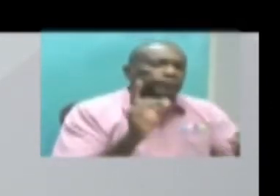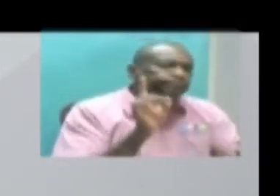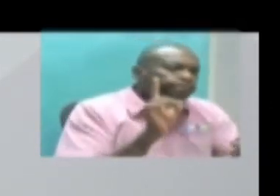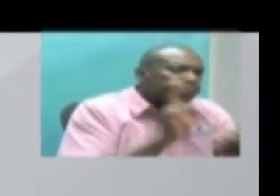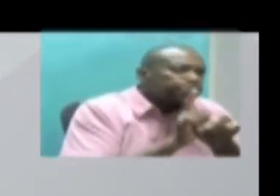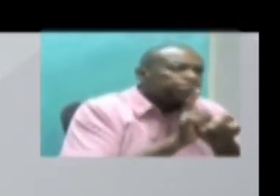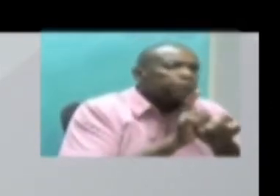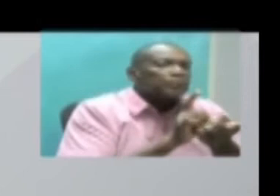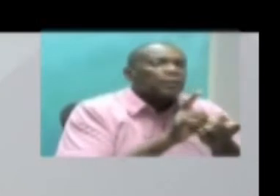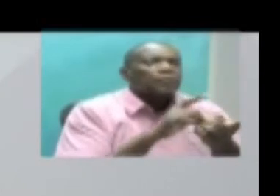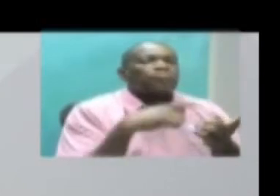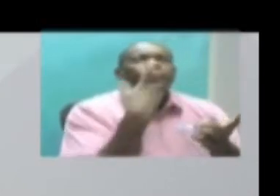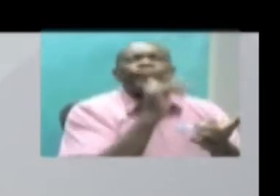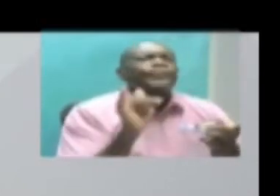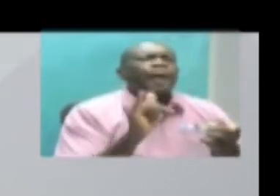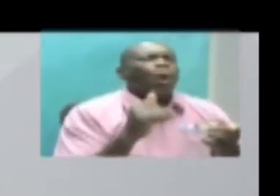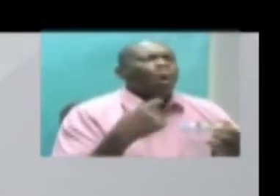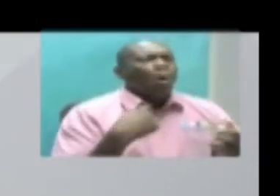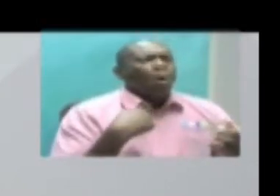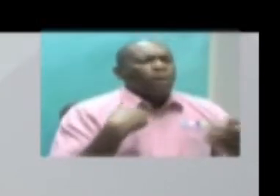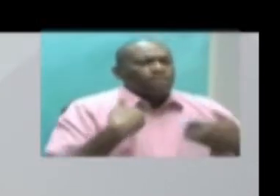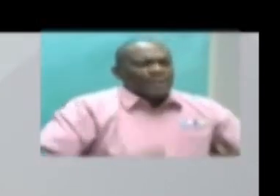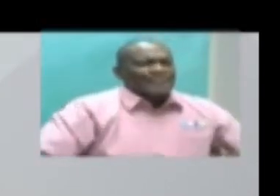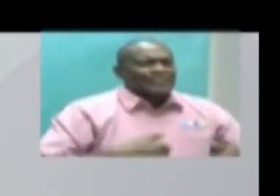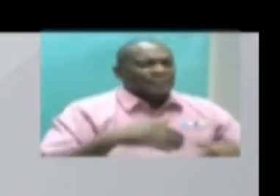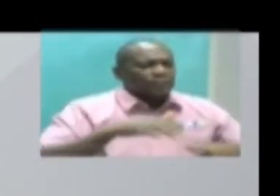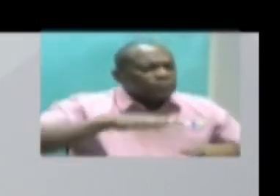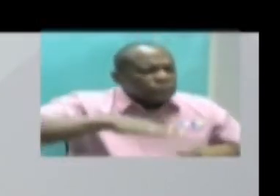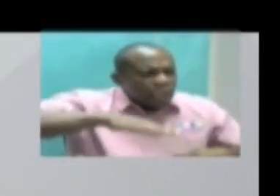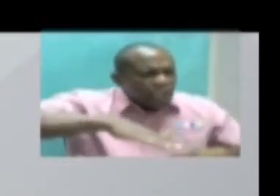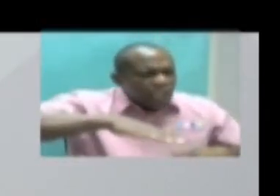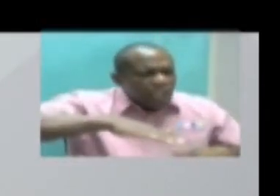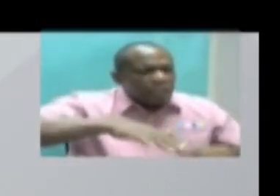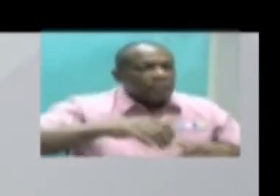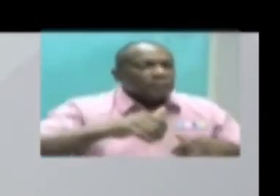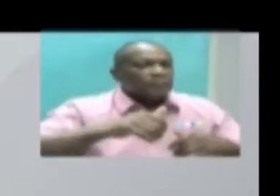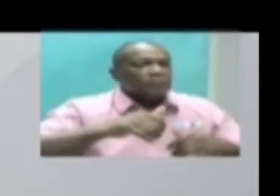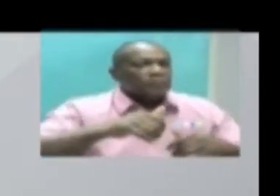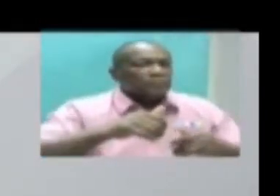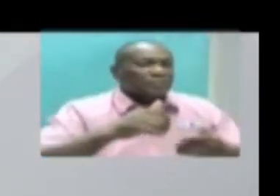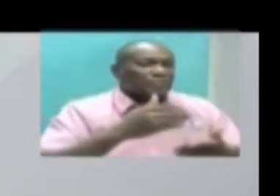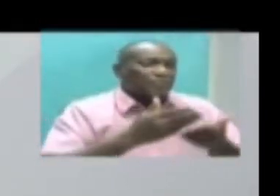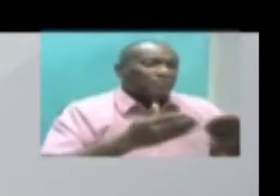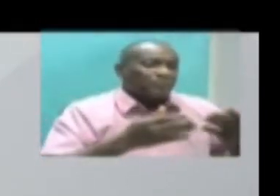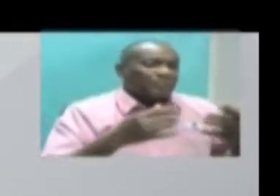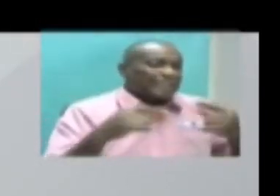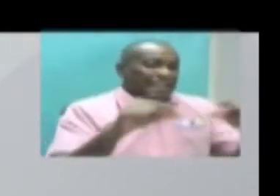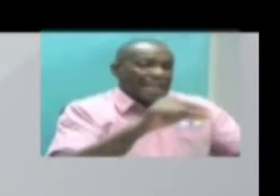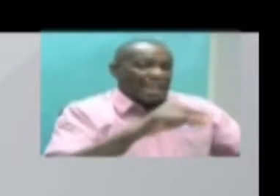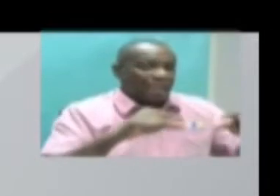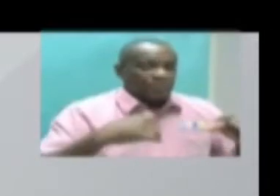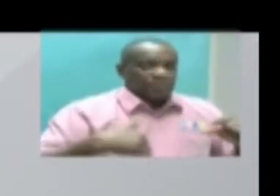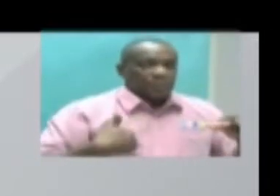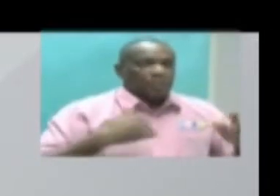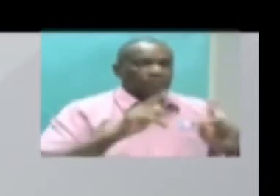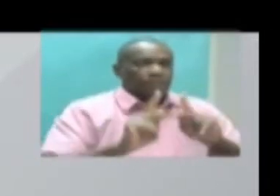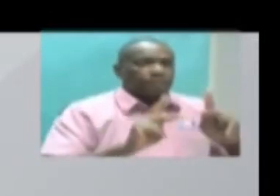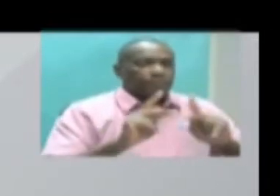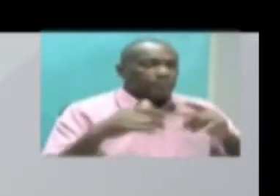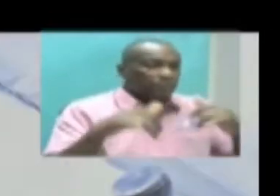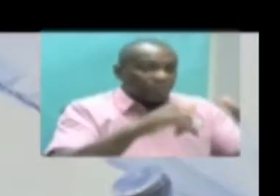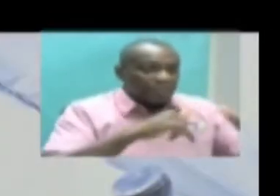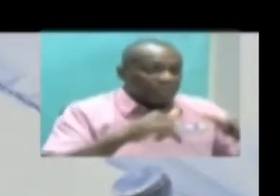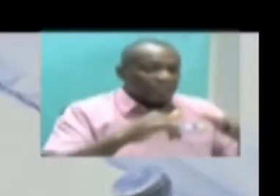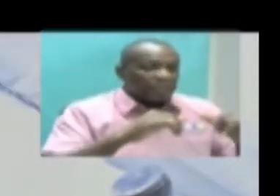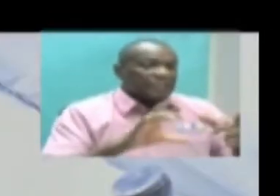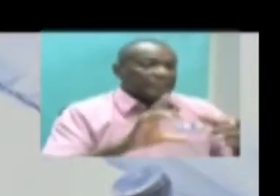pretending they are children. Some of the games that the young people play and stuff, you find they are connecting with strangers in